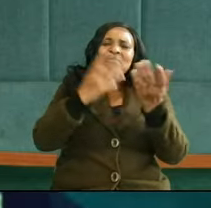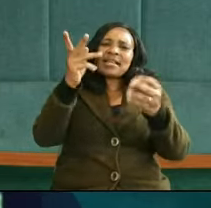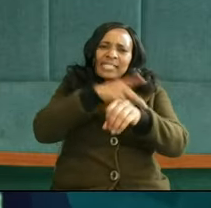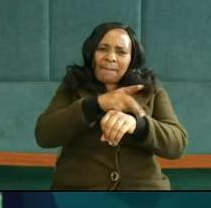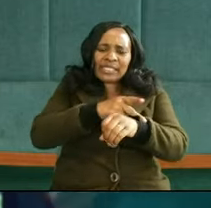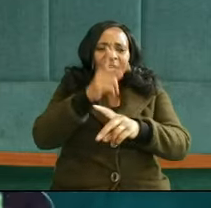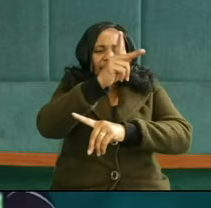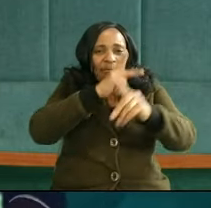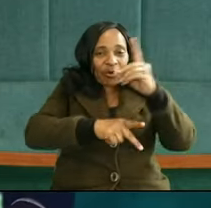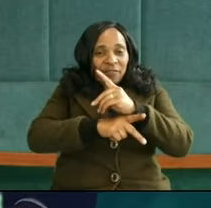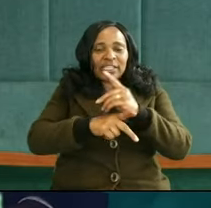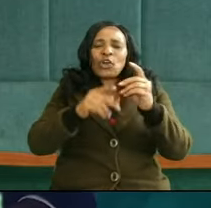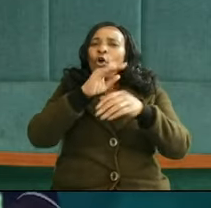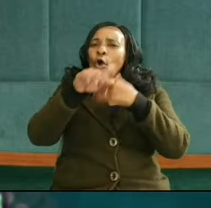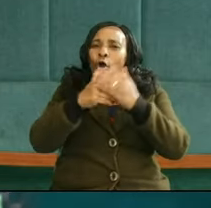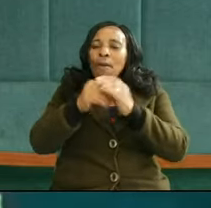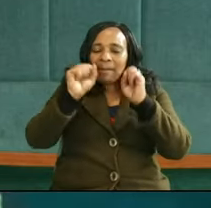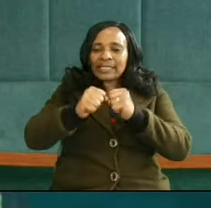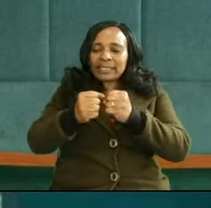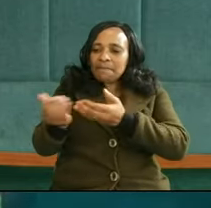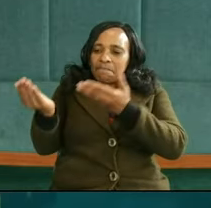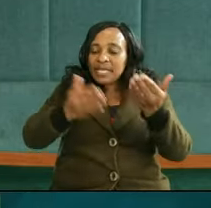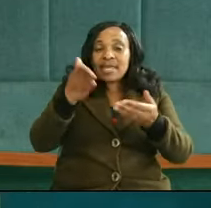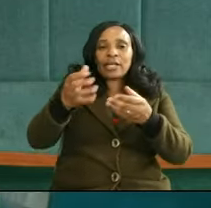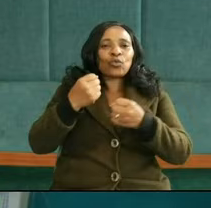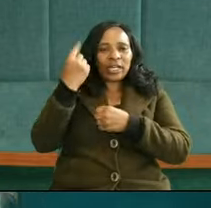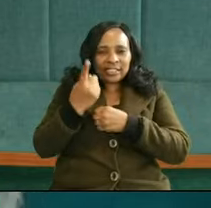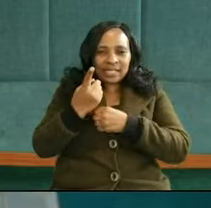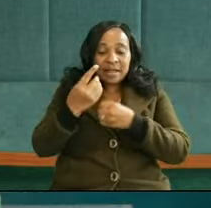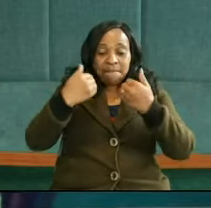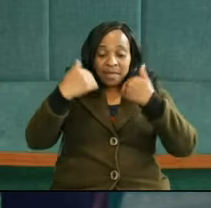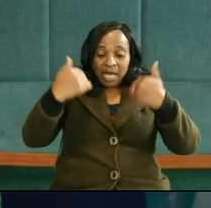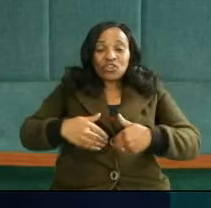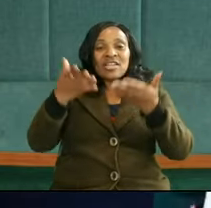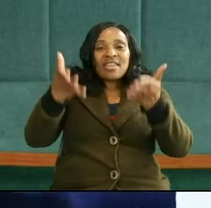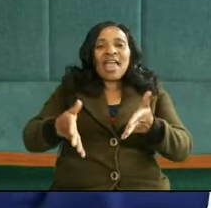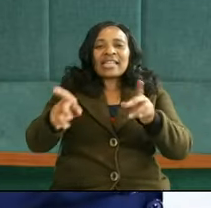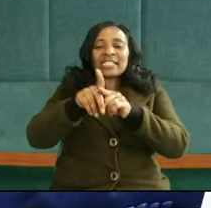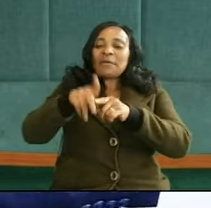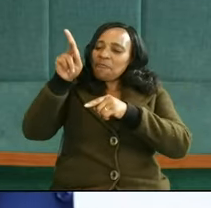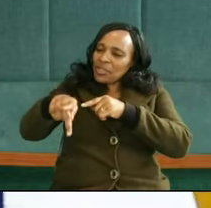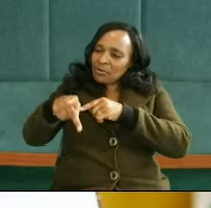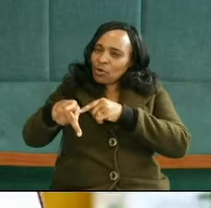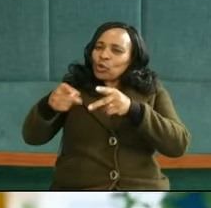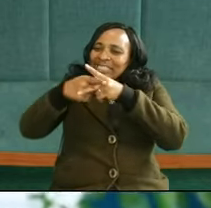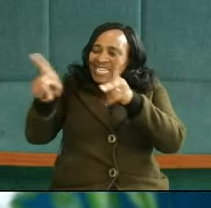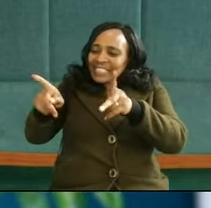now we have the New Testament to be able to bring them to understanding. And I hear, therefore, as Philip is beginning to